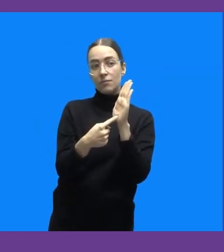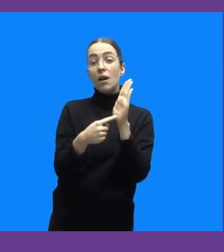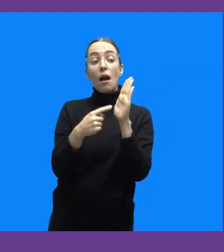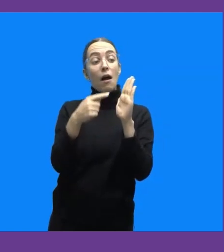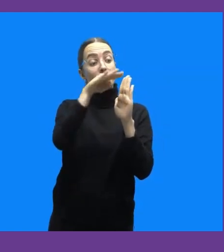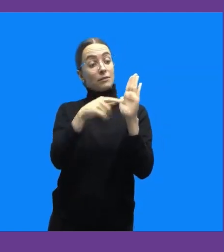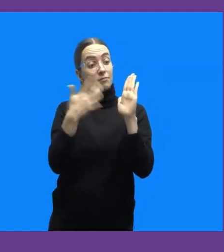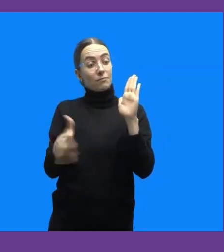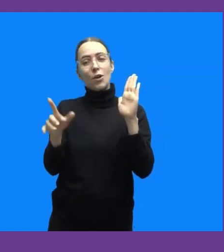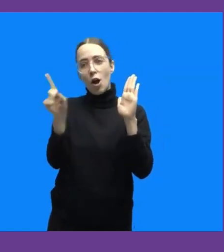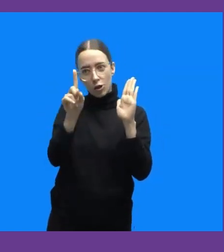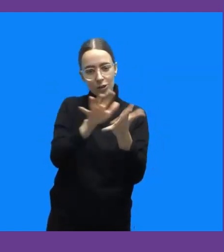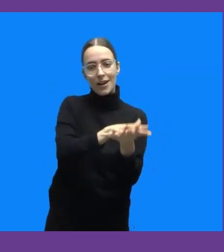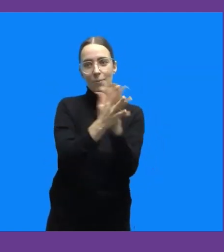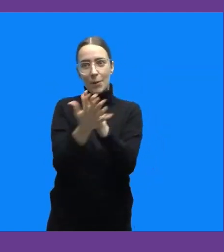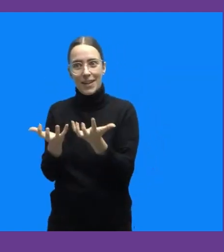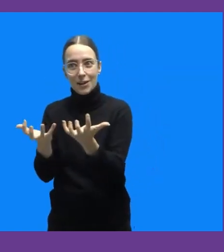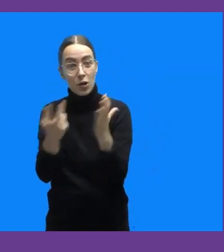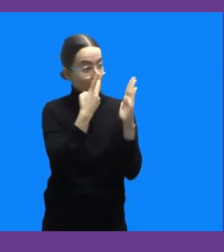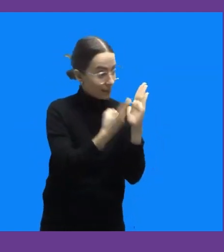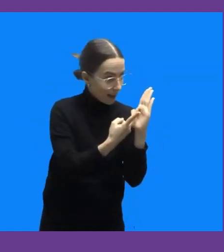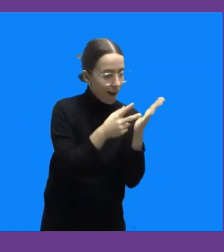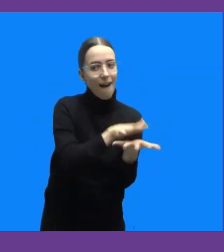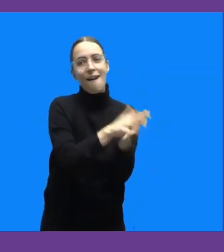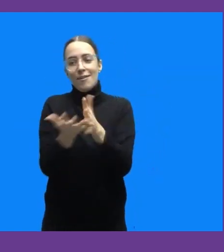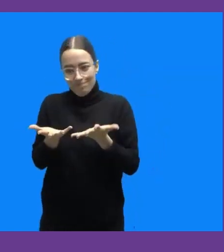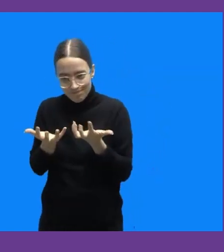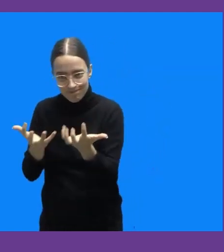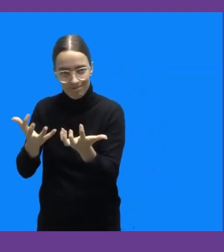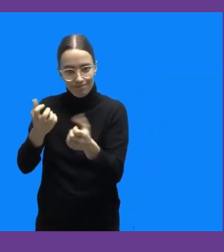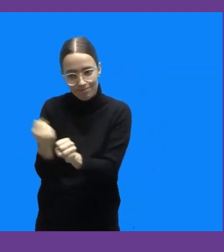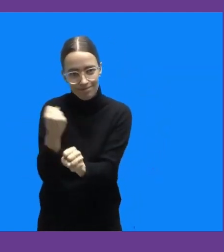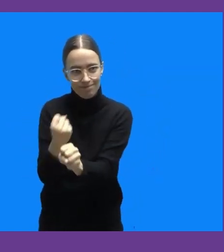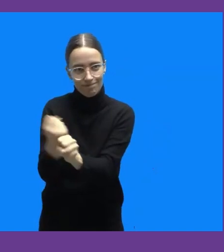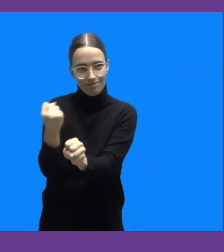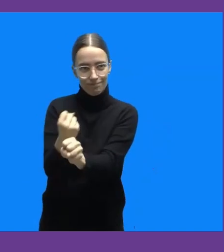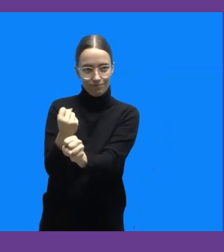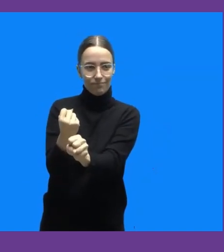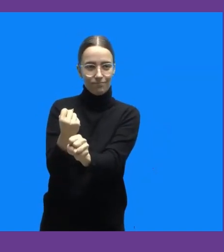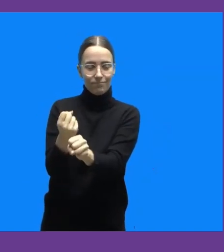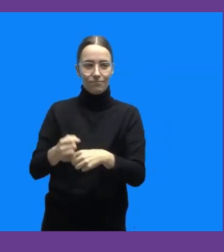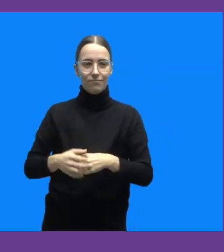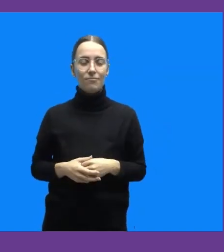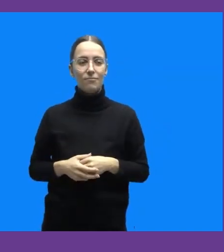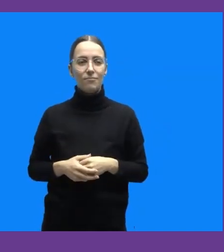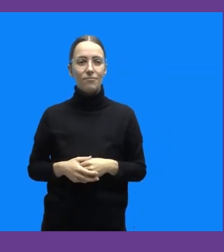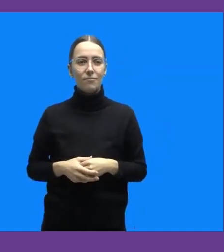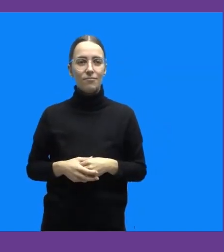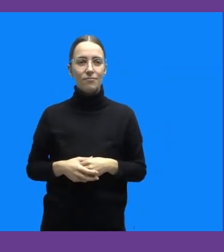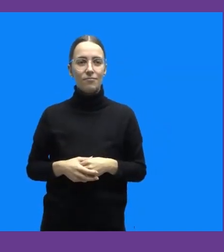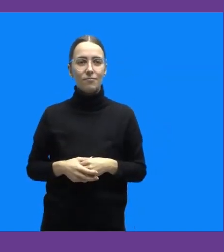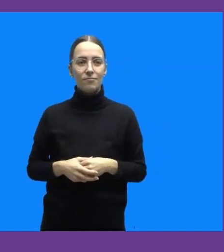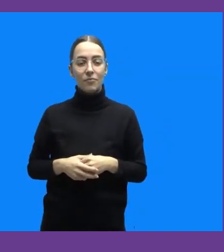out who are the market surveillance authorities in your country. In Ireland, we have 6 market